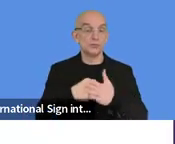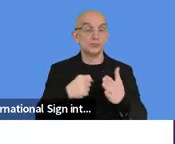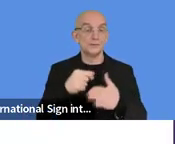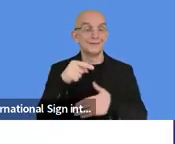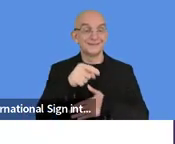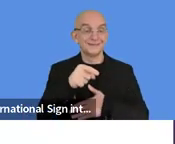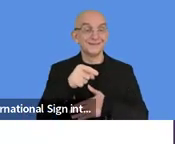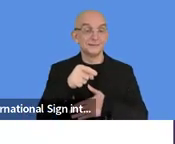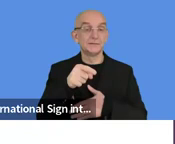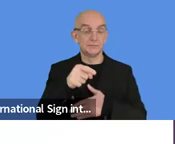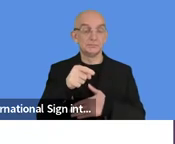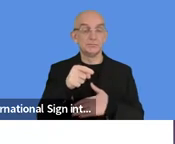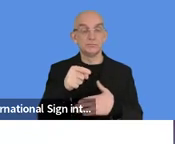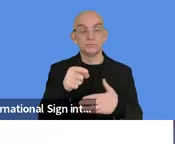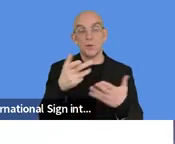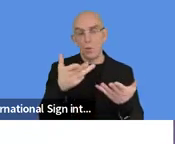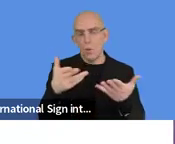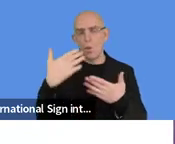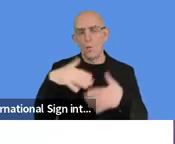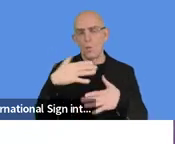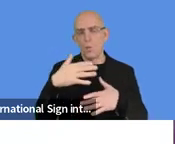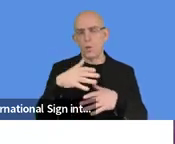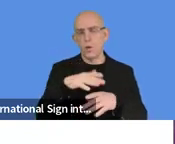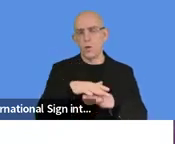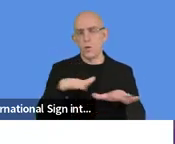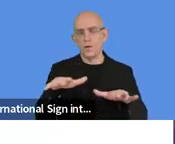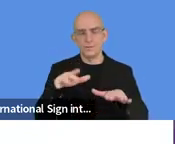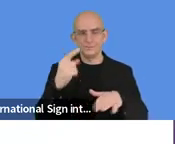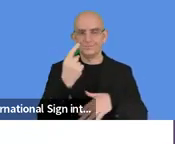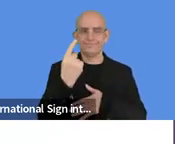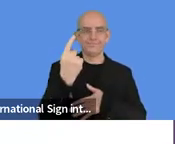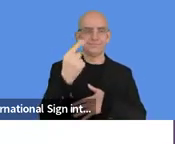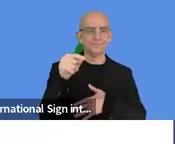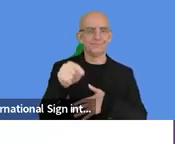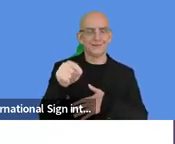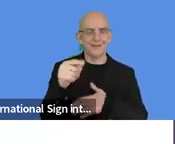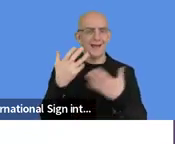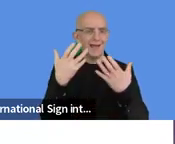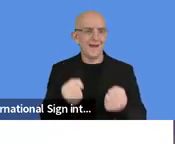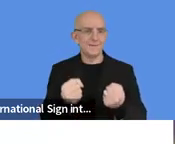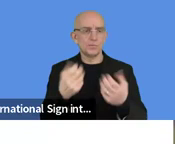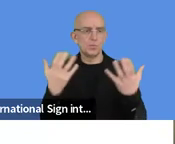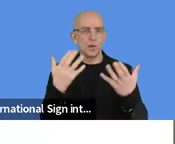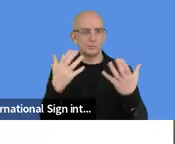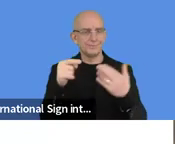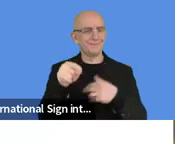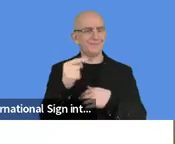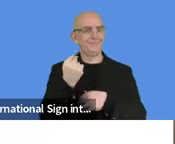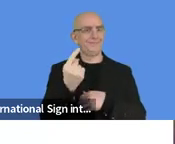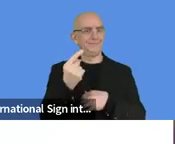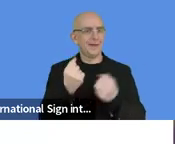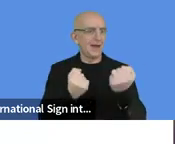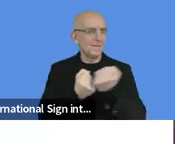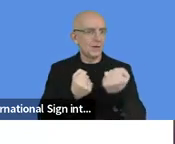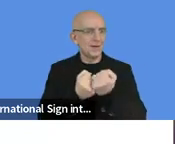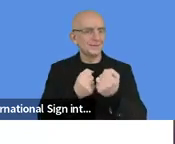the sharing of knowledge, and this matters so much in what we're doing because this gives